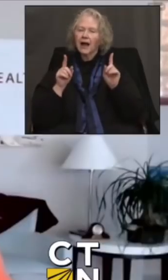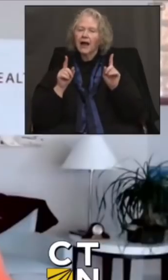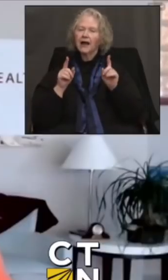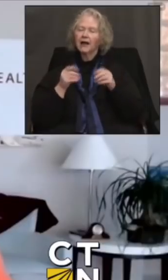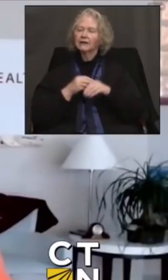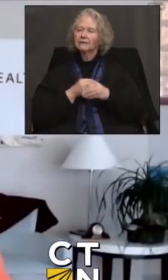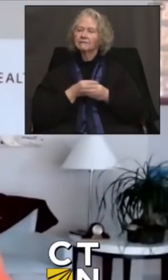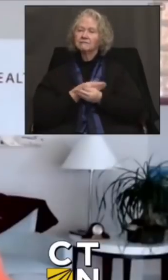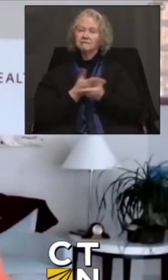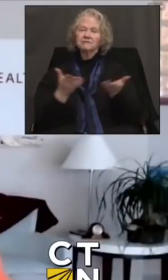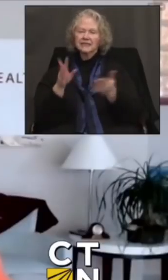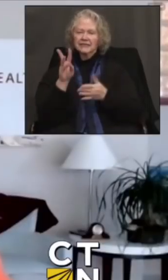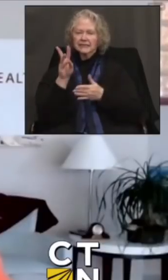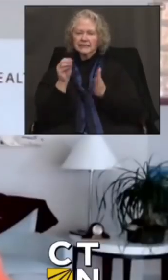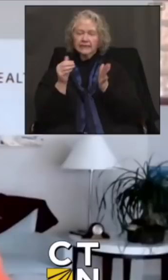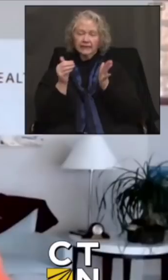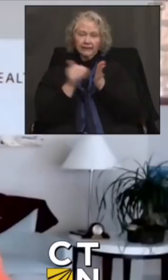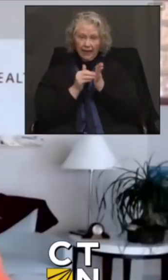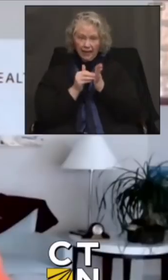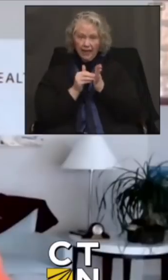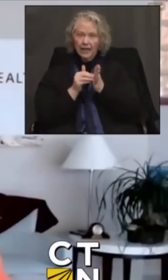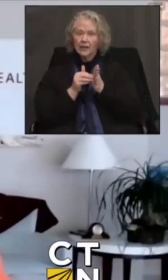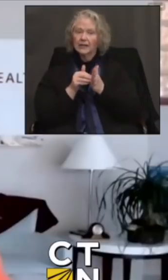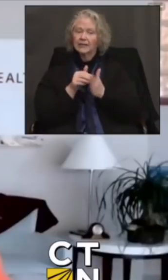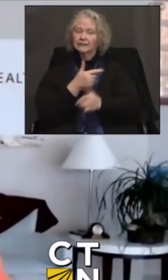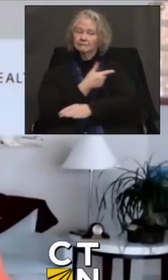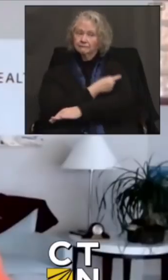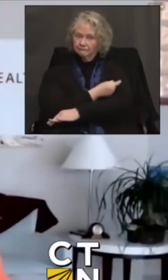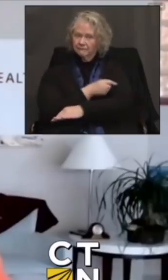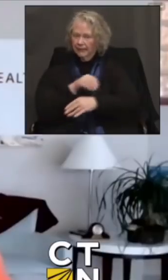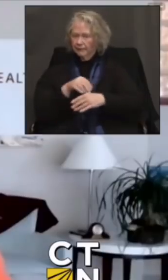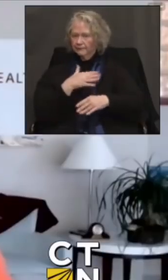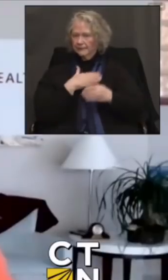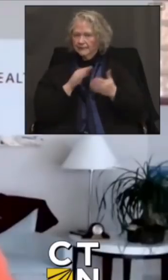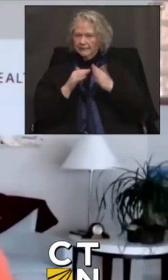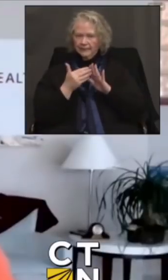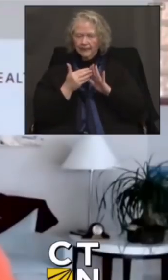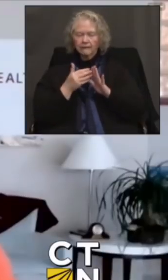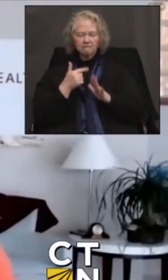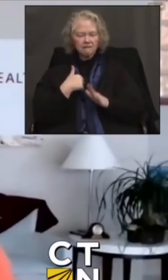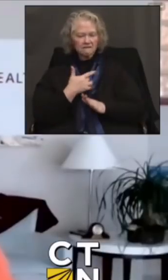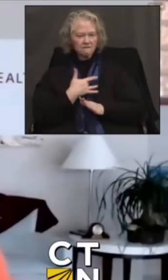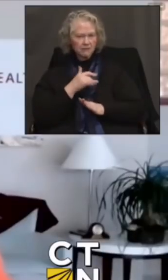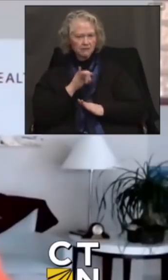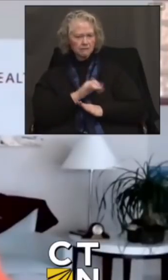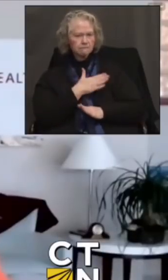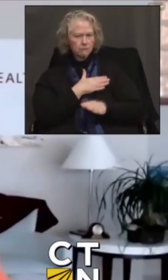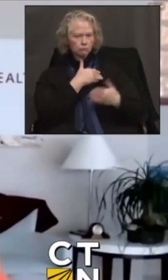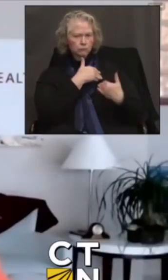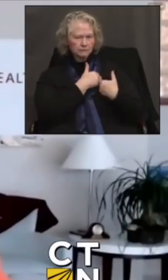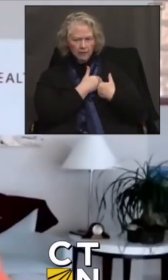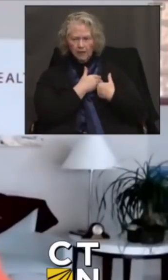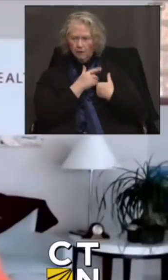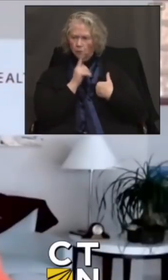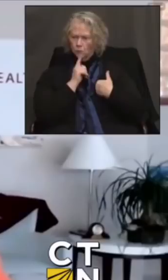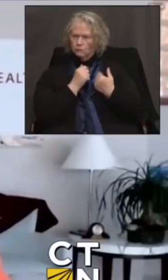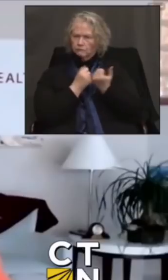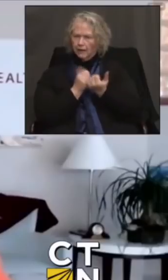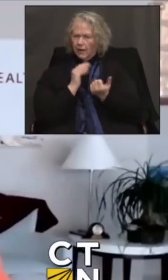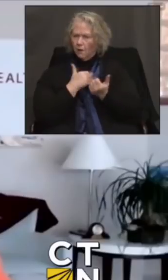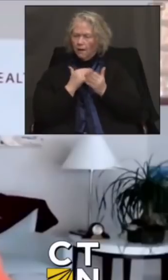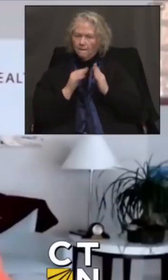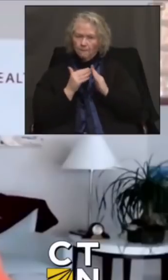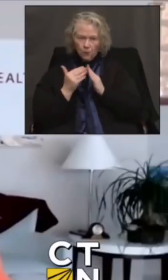60,000 doses in our city. And I saw this as my moral and ethical responsibility to our community, and we have